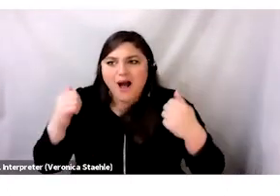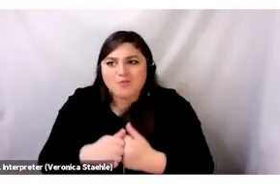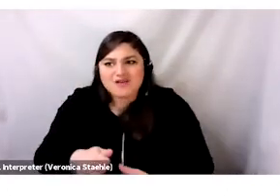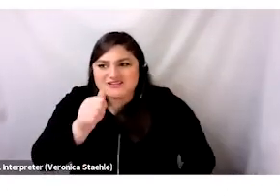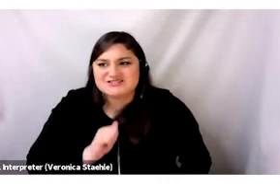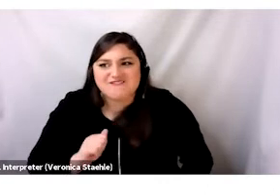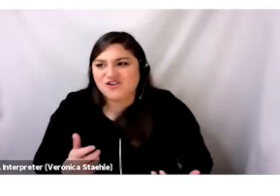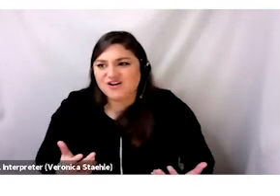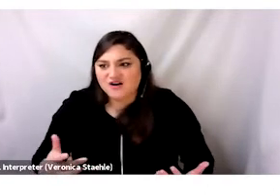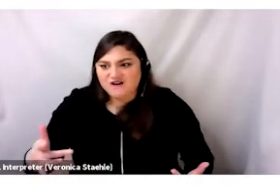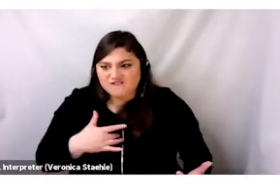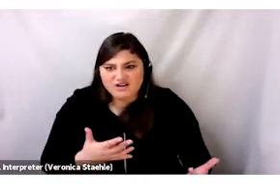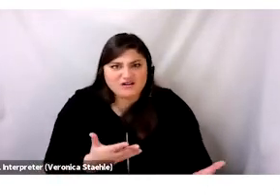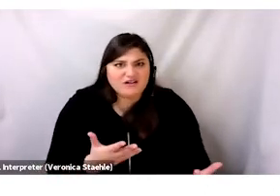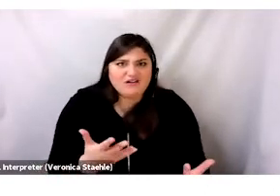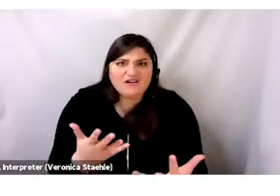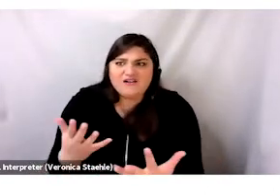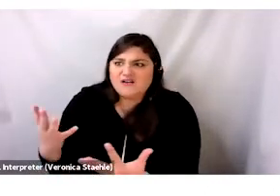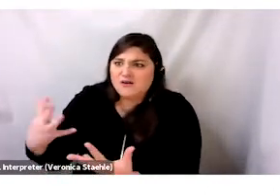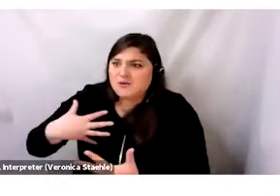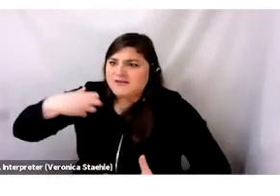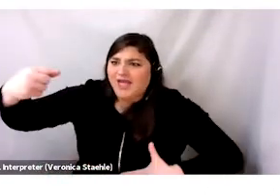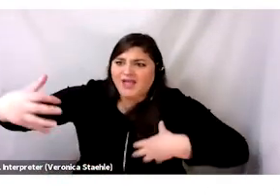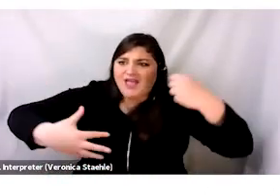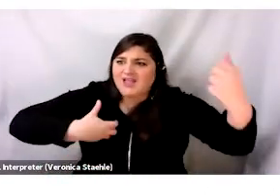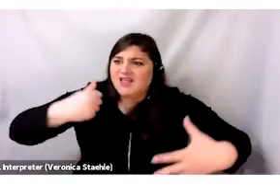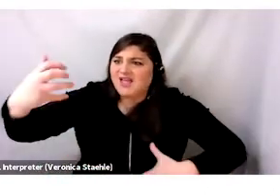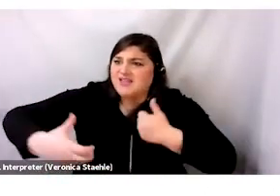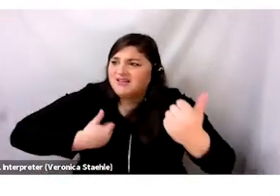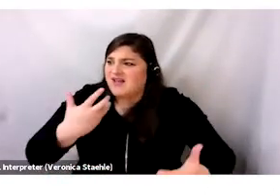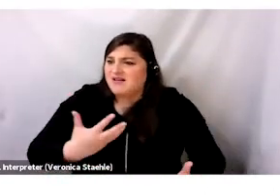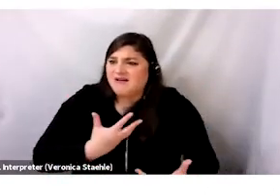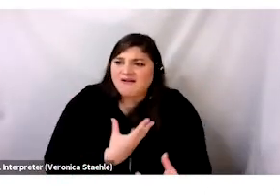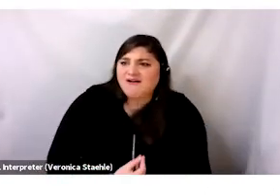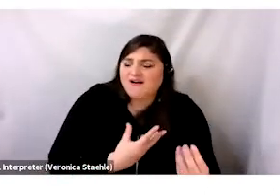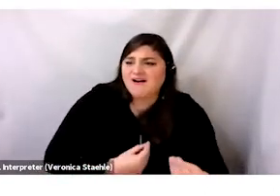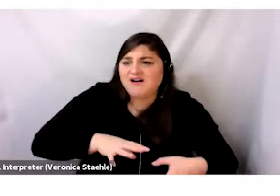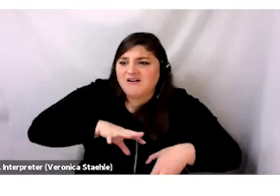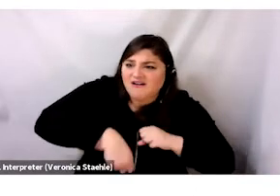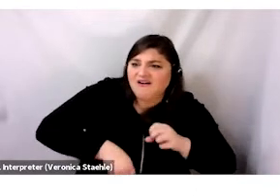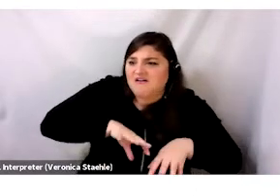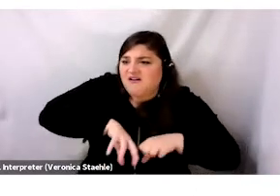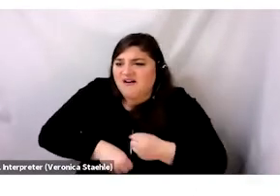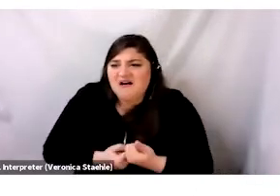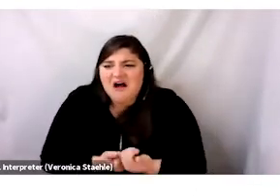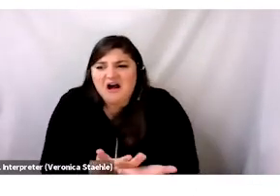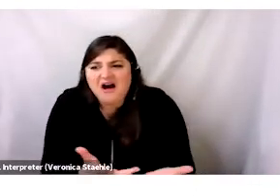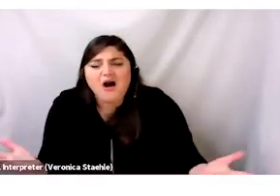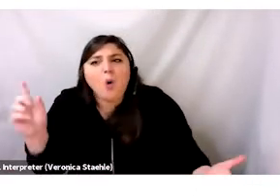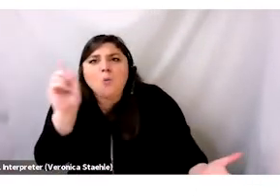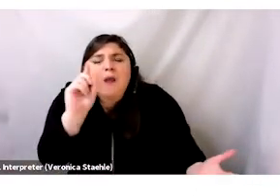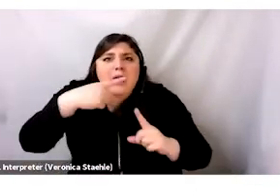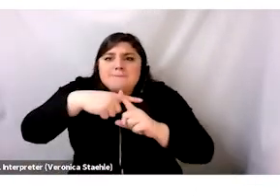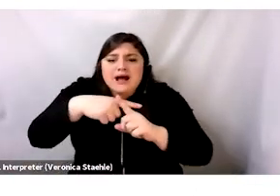like suffering is all there is. And that's when it's really critical to close the windows and to go back